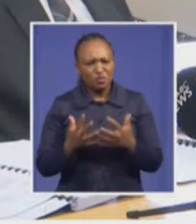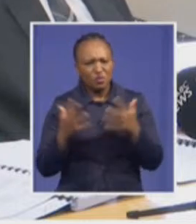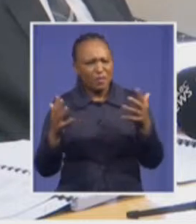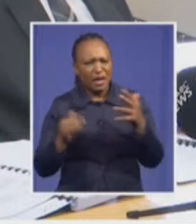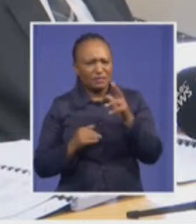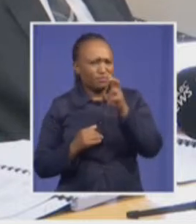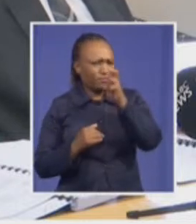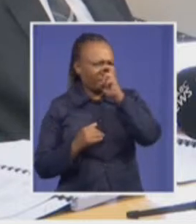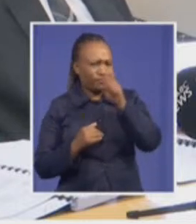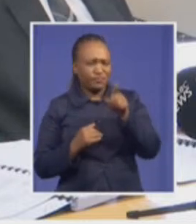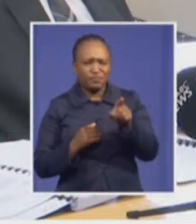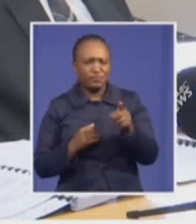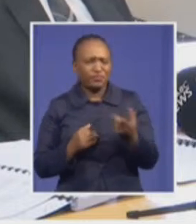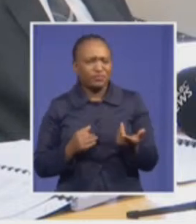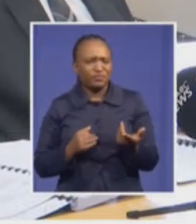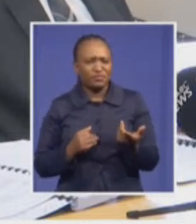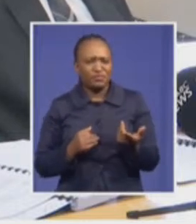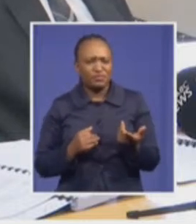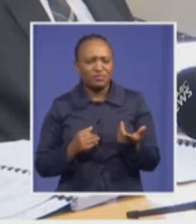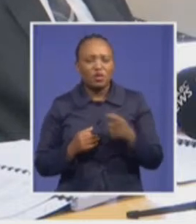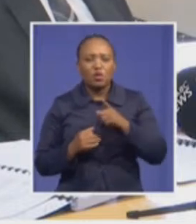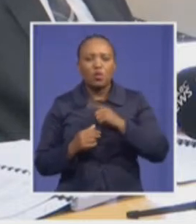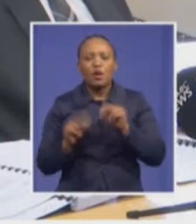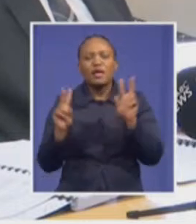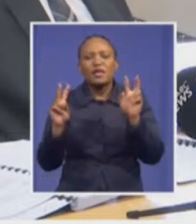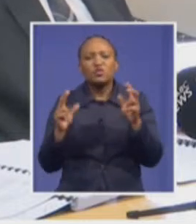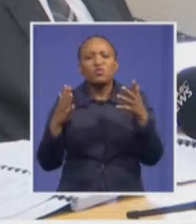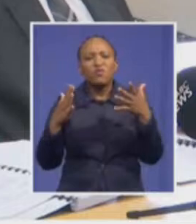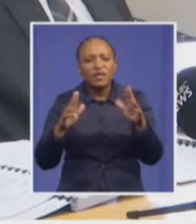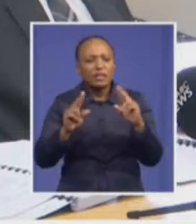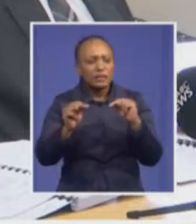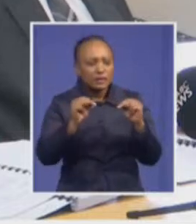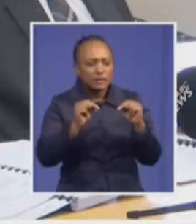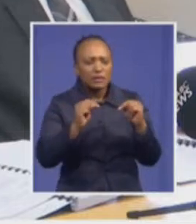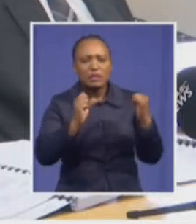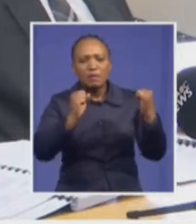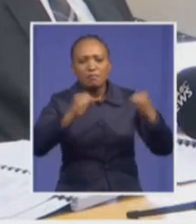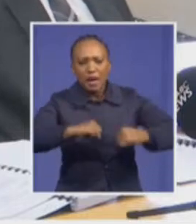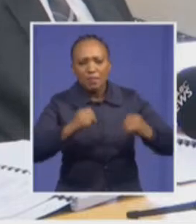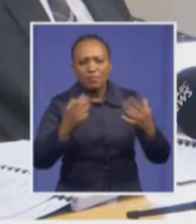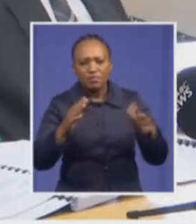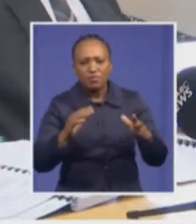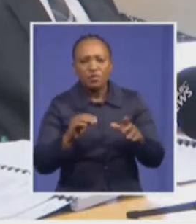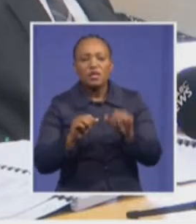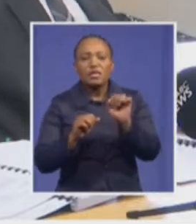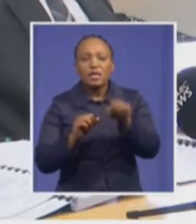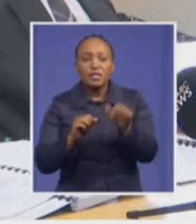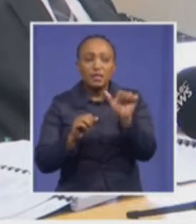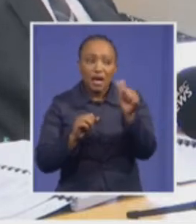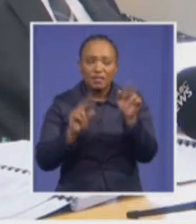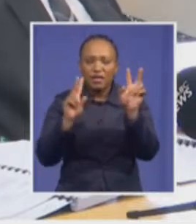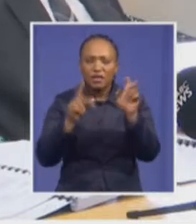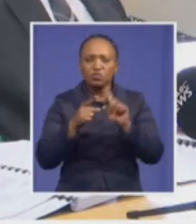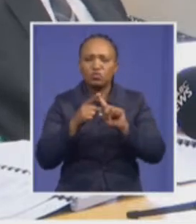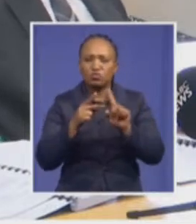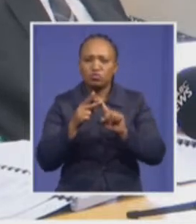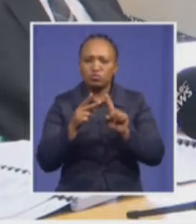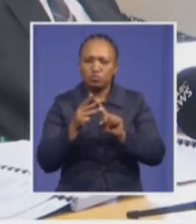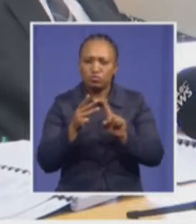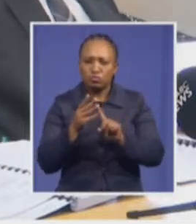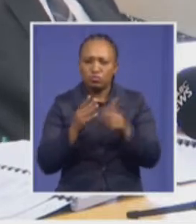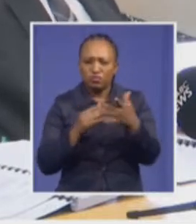was settled. And okay, there's other issues obviously I'll get to that. But we can debate that in due course. But I